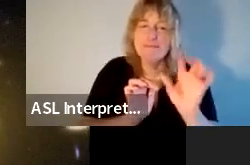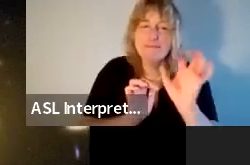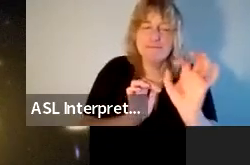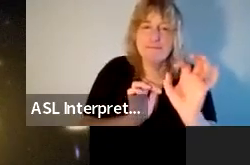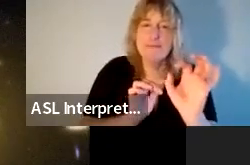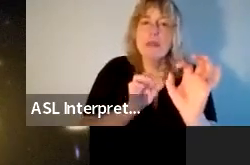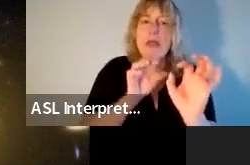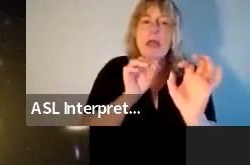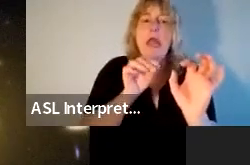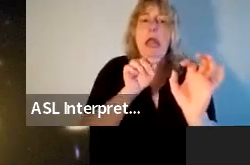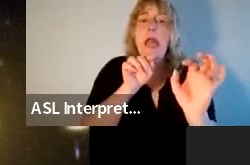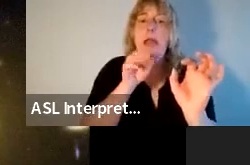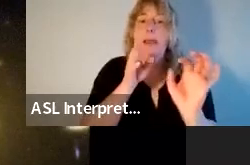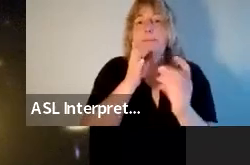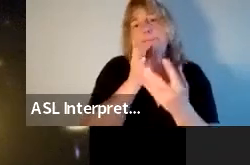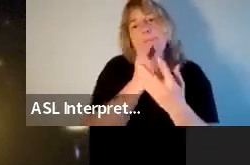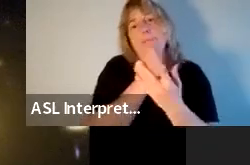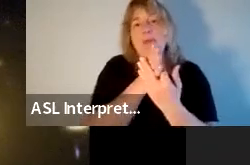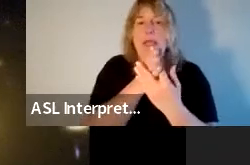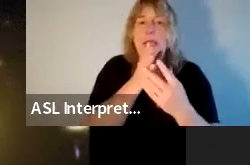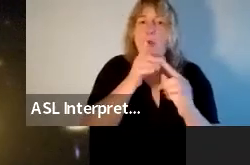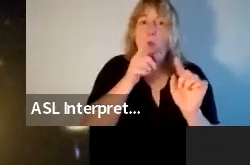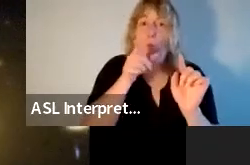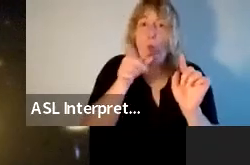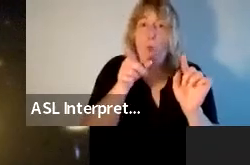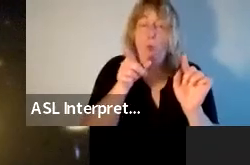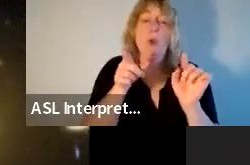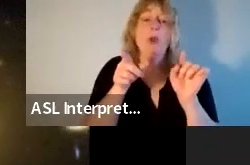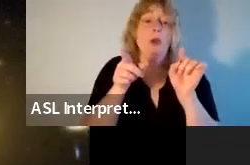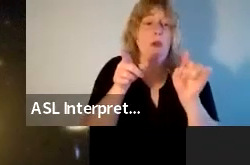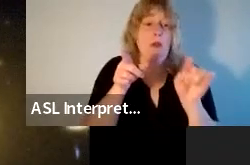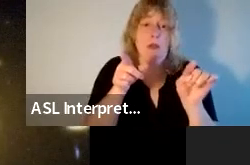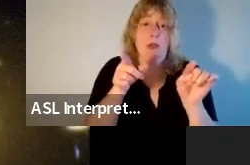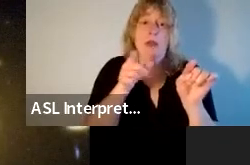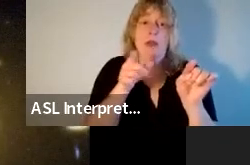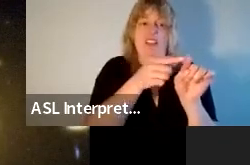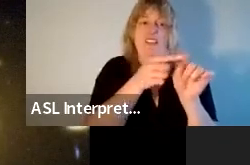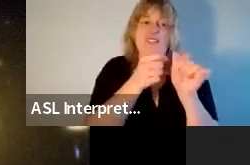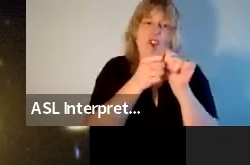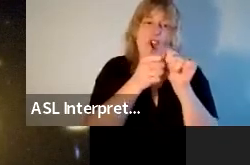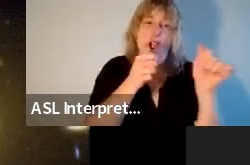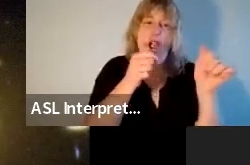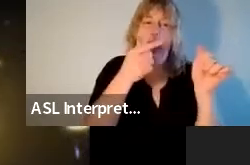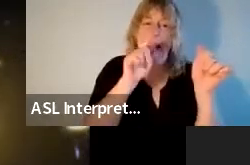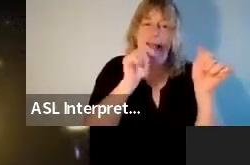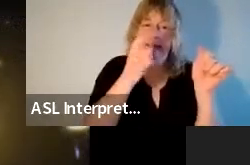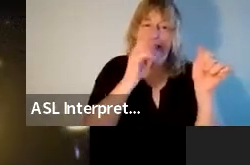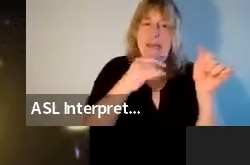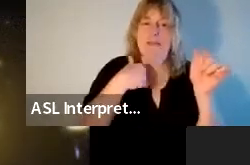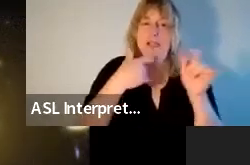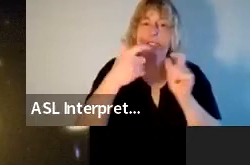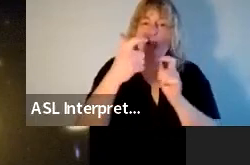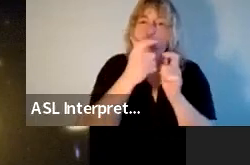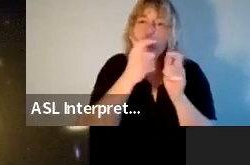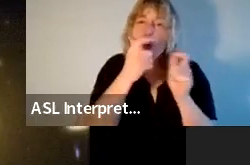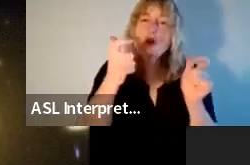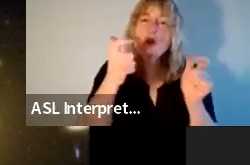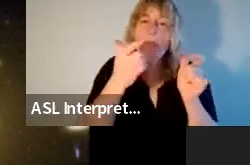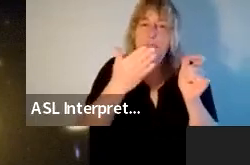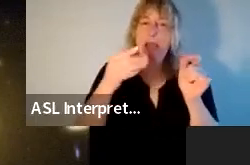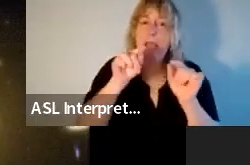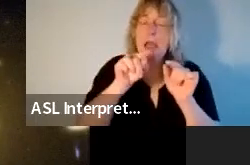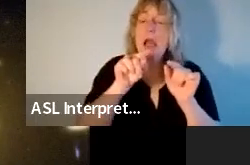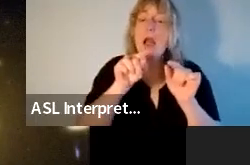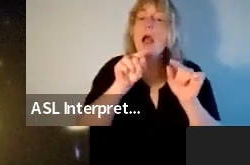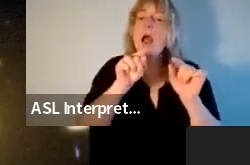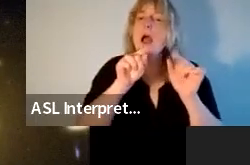in between you and a distant galaxy is a very massive object, then the light from the very distant galaxy is